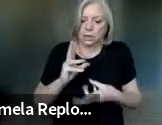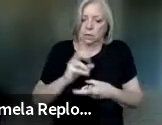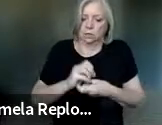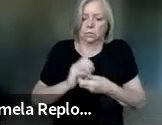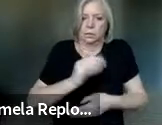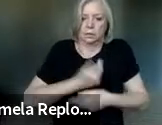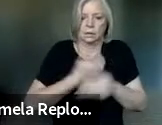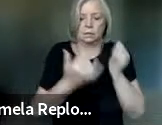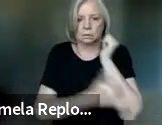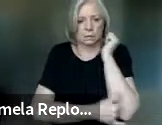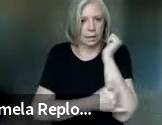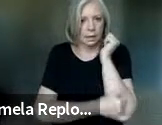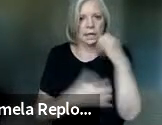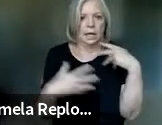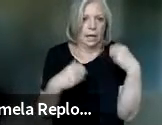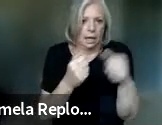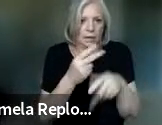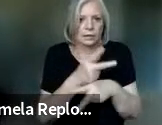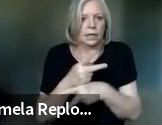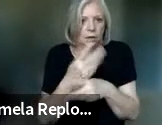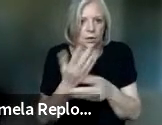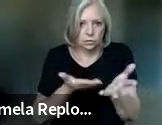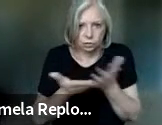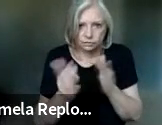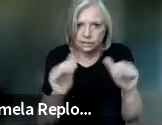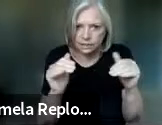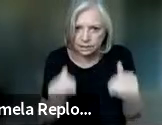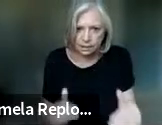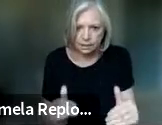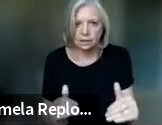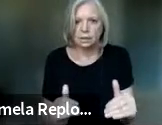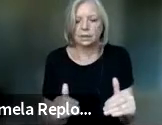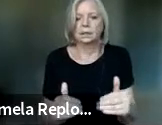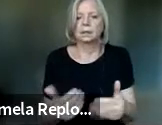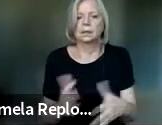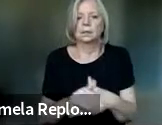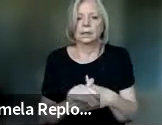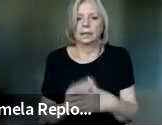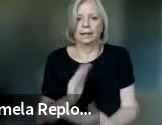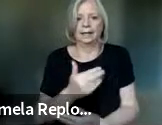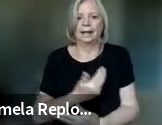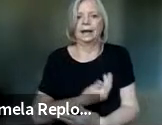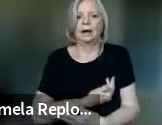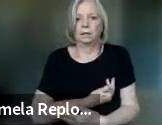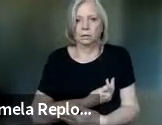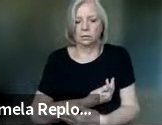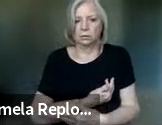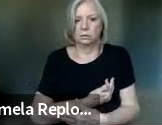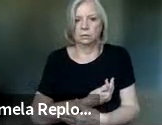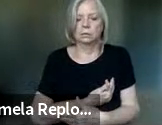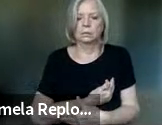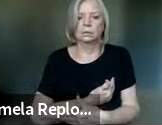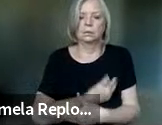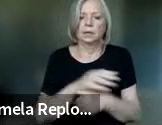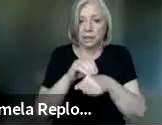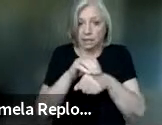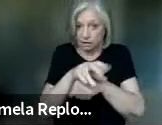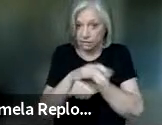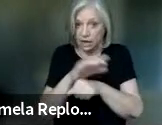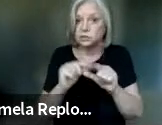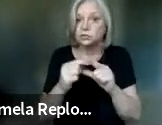services agency newsletters and updates, our vaccine community advisory group,